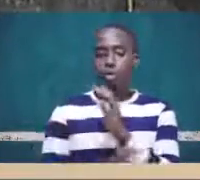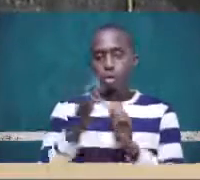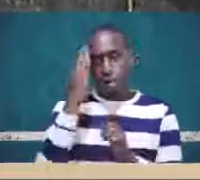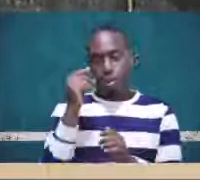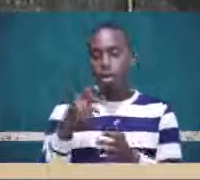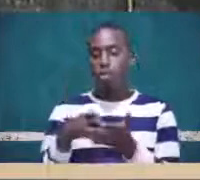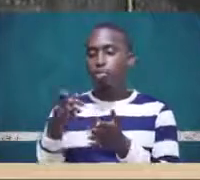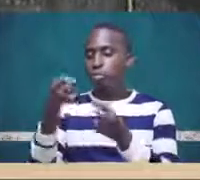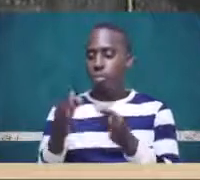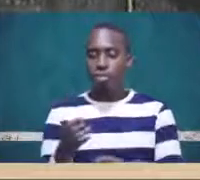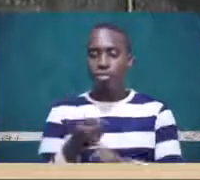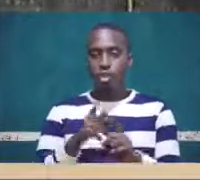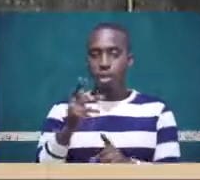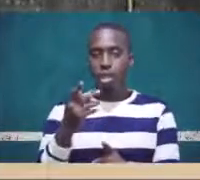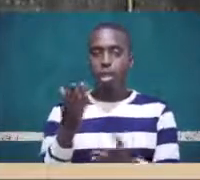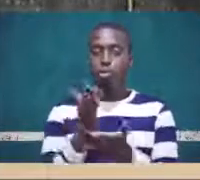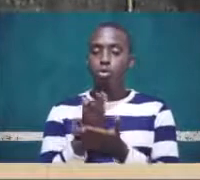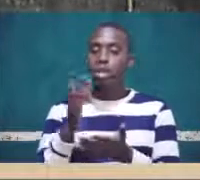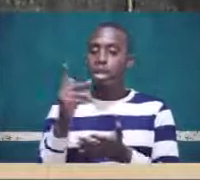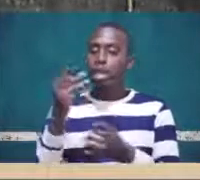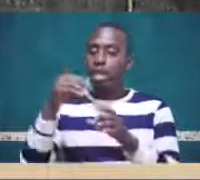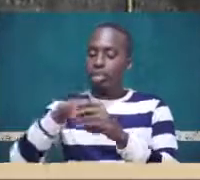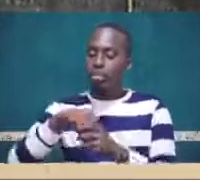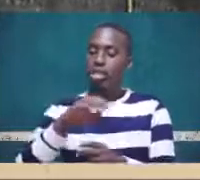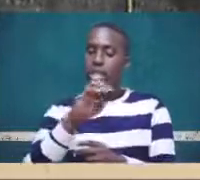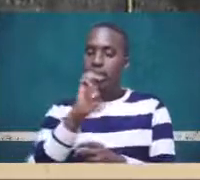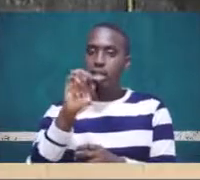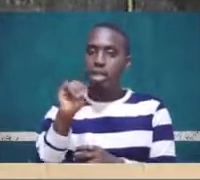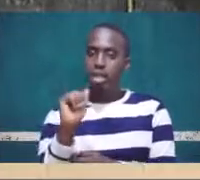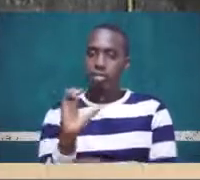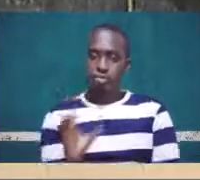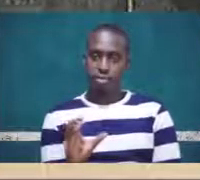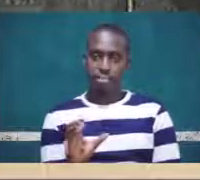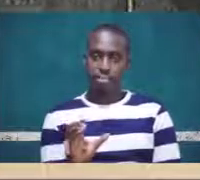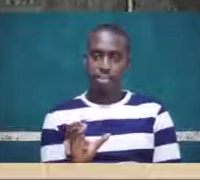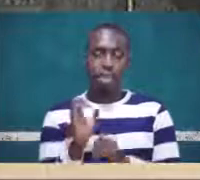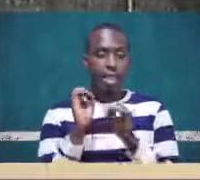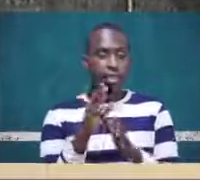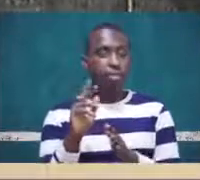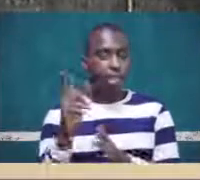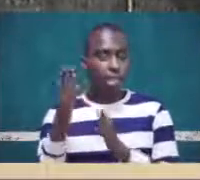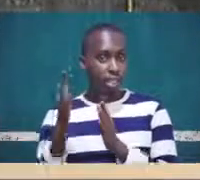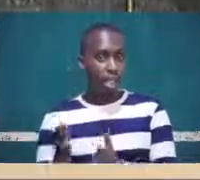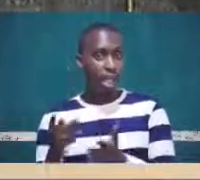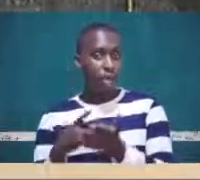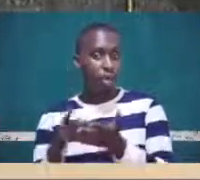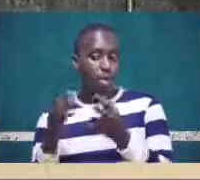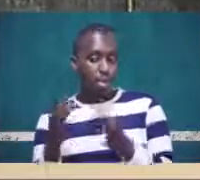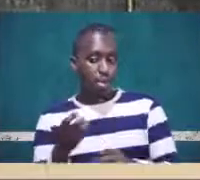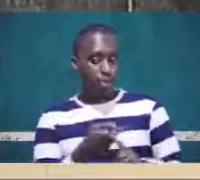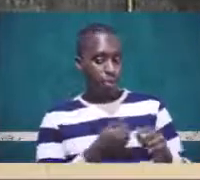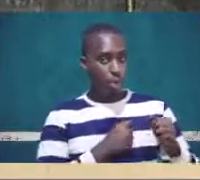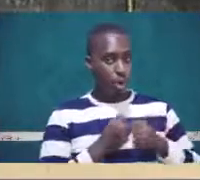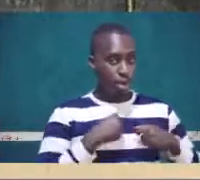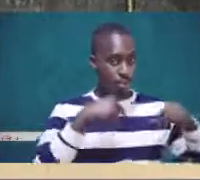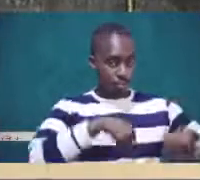those commodities from Kenya, which is part of East African community. If a Kenyan also is buying goods from